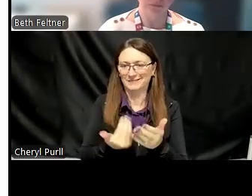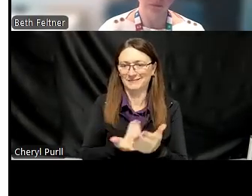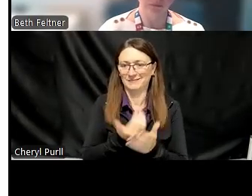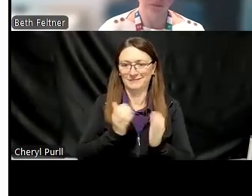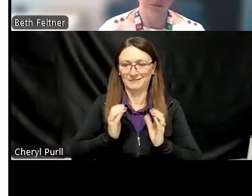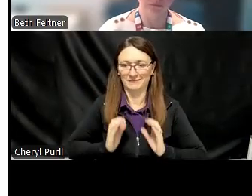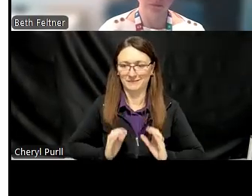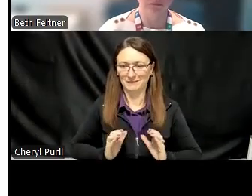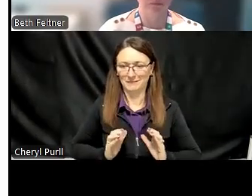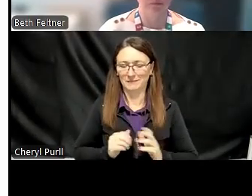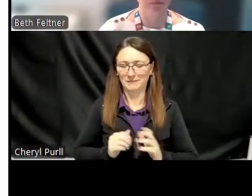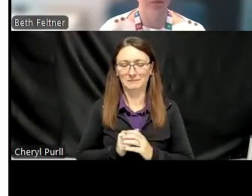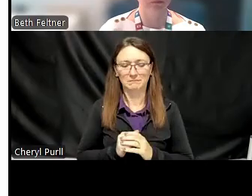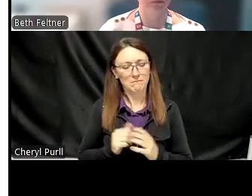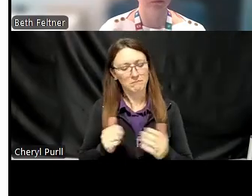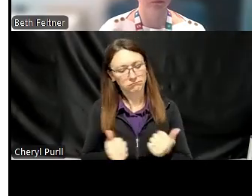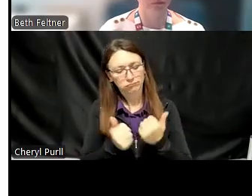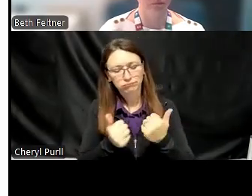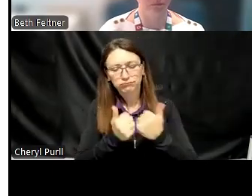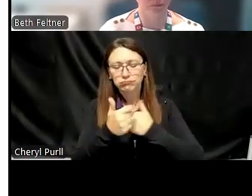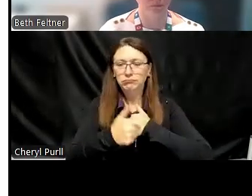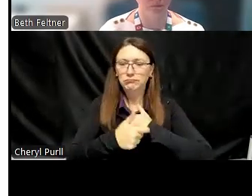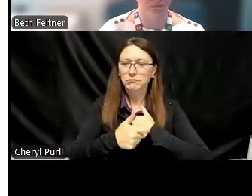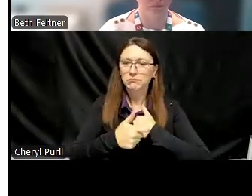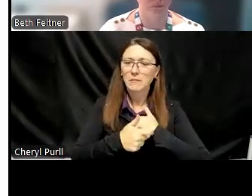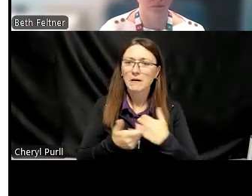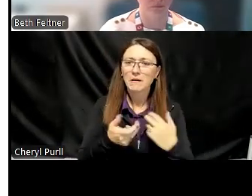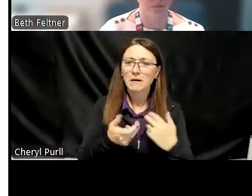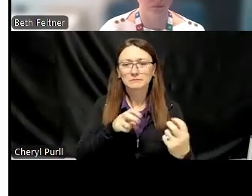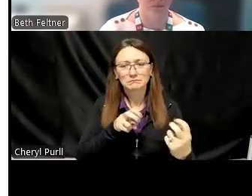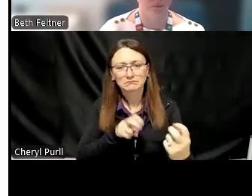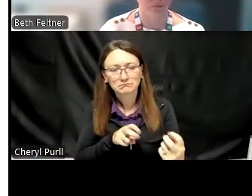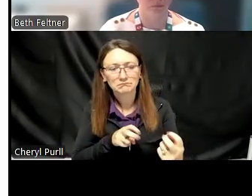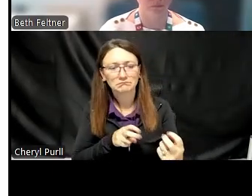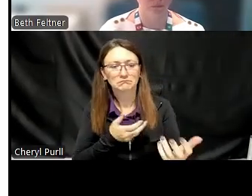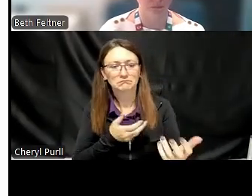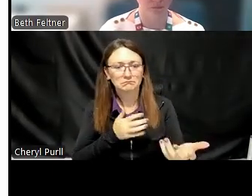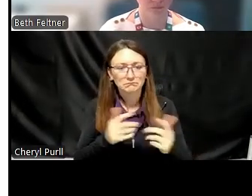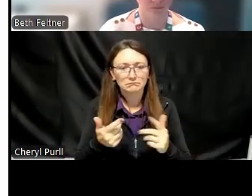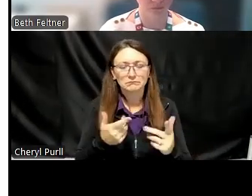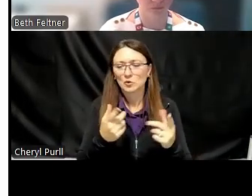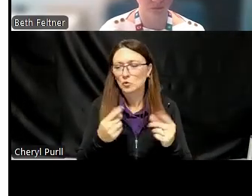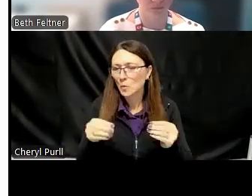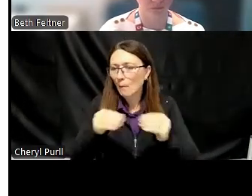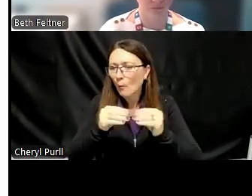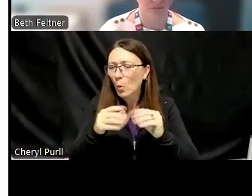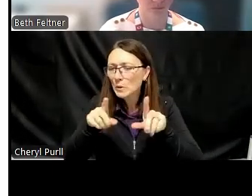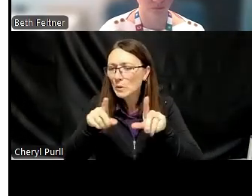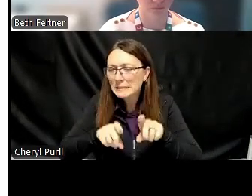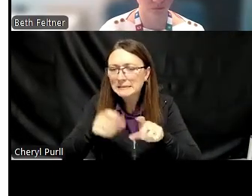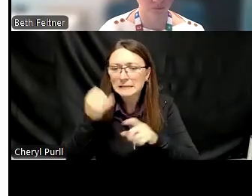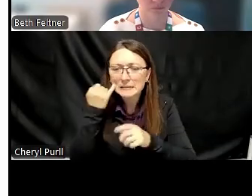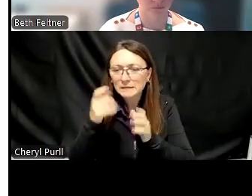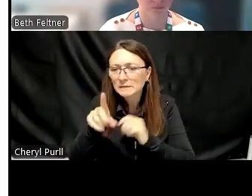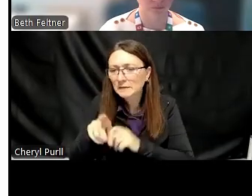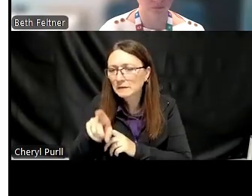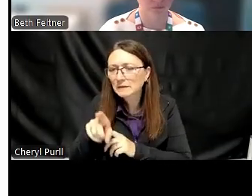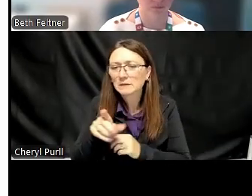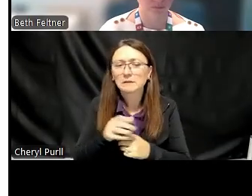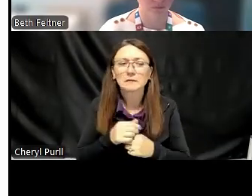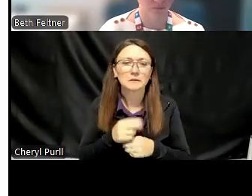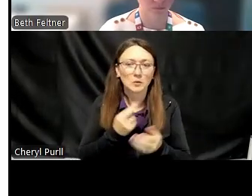So we have plenty of time to do the extra testing that we might need to do, review